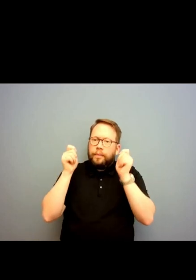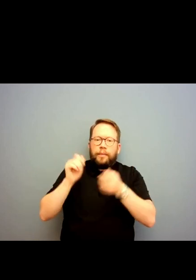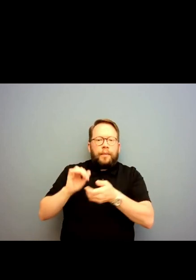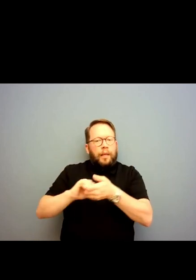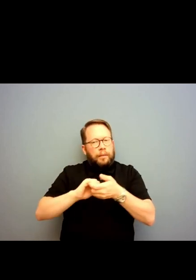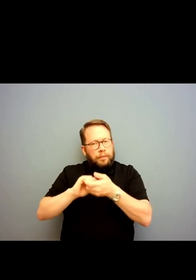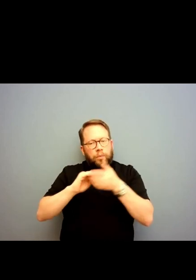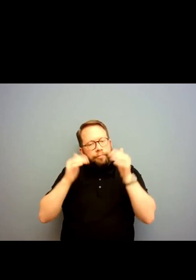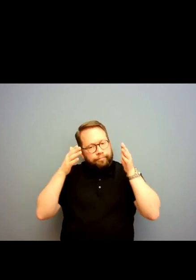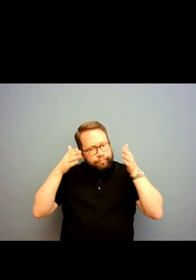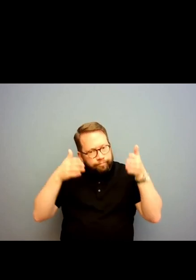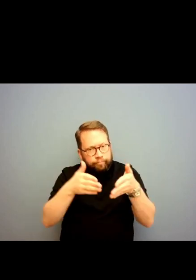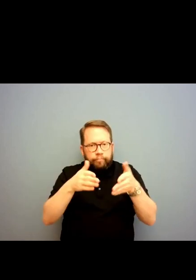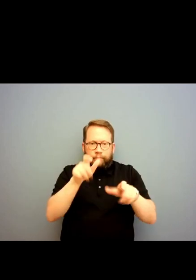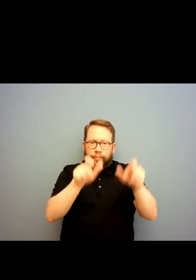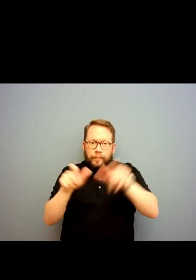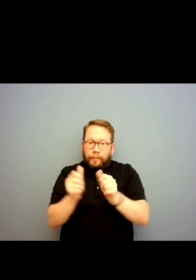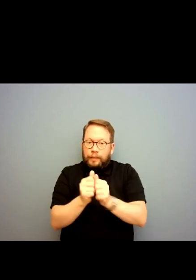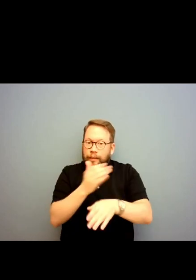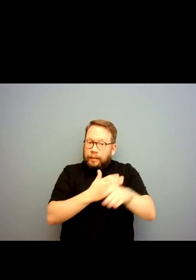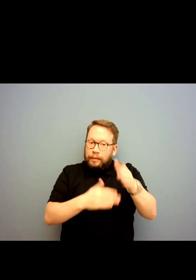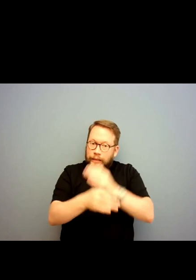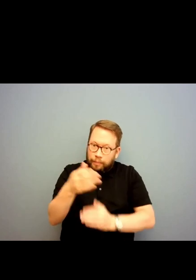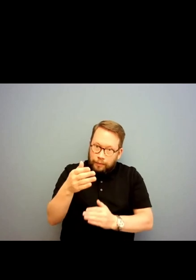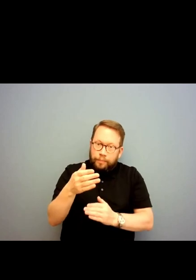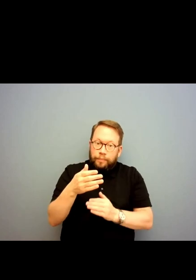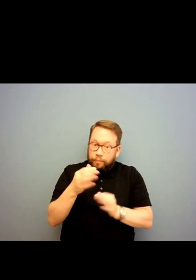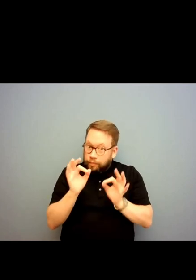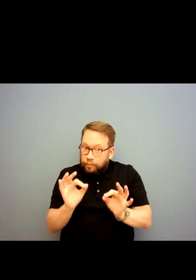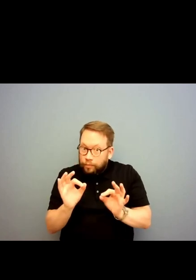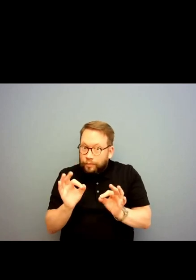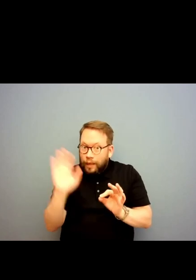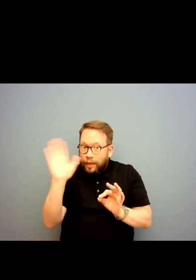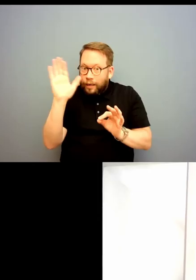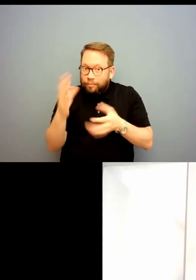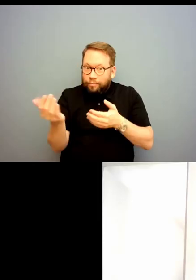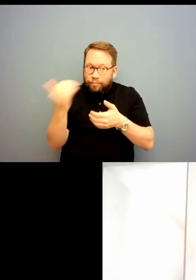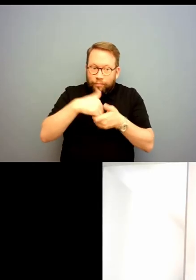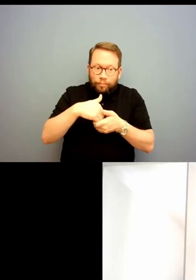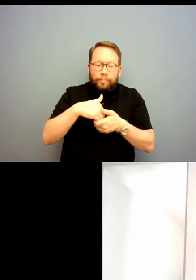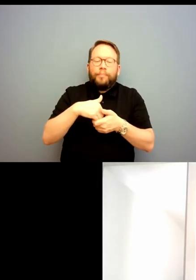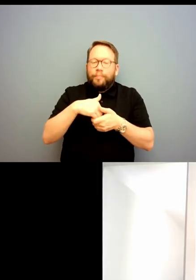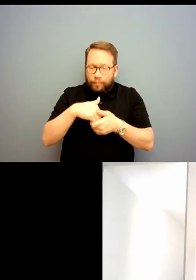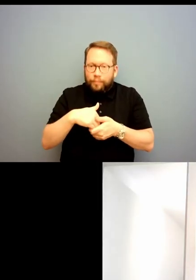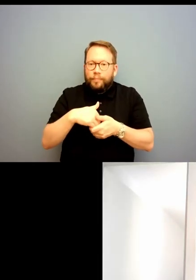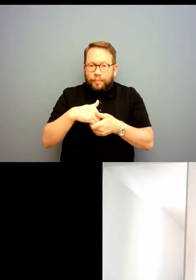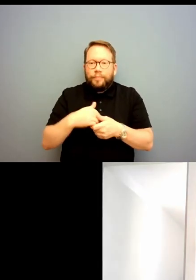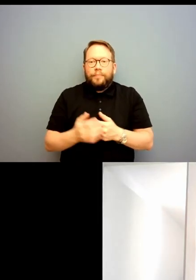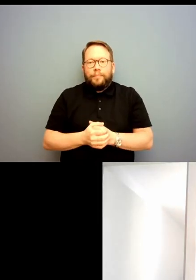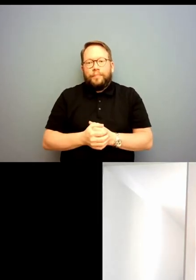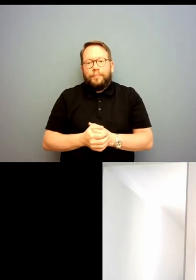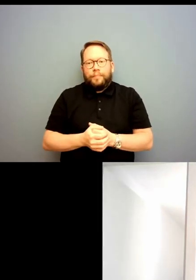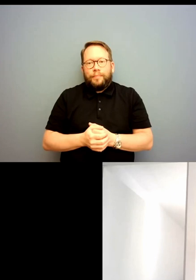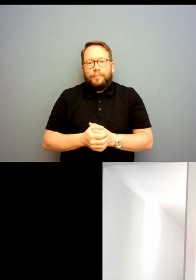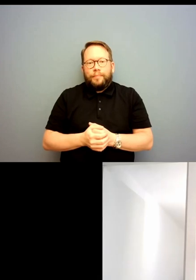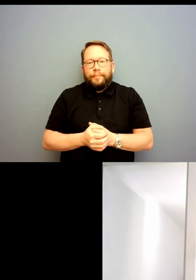Greenland. So I hope that we have Cecilie Marie with us here. There you are.